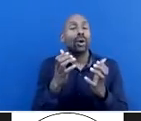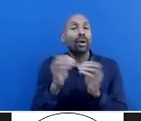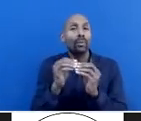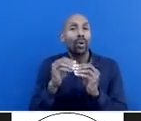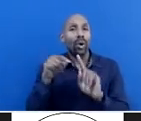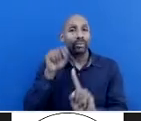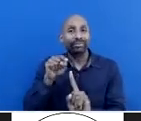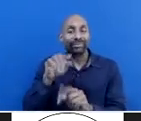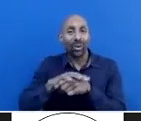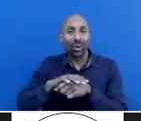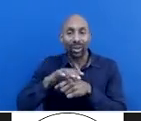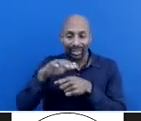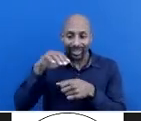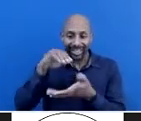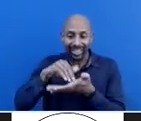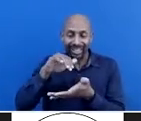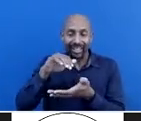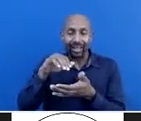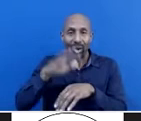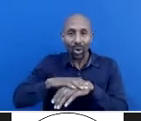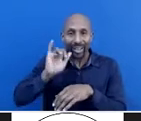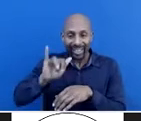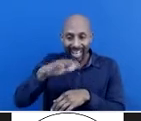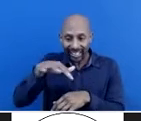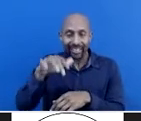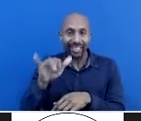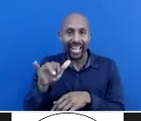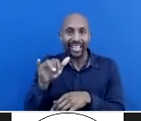seen worlds, if I understood the question correctly. So,